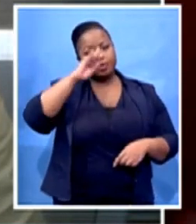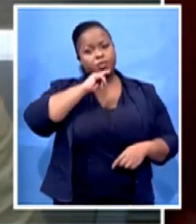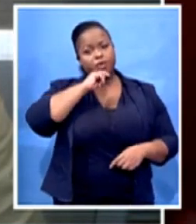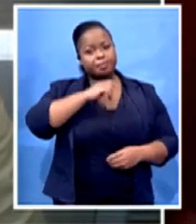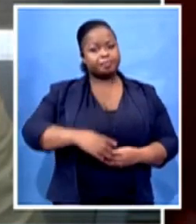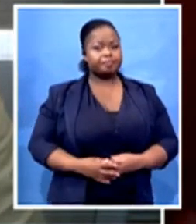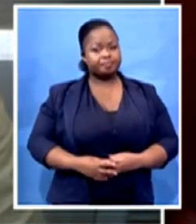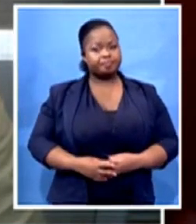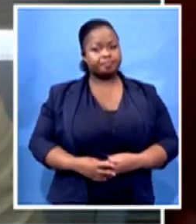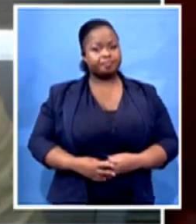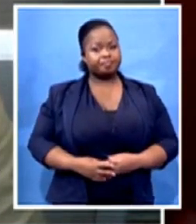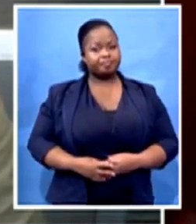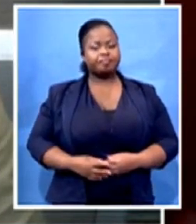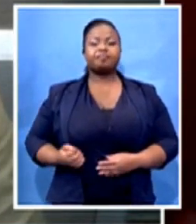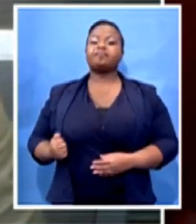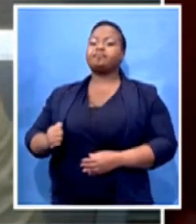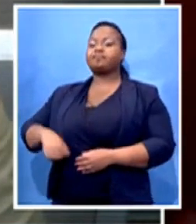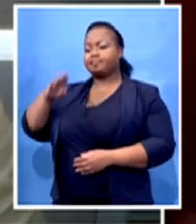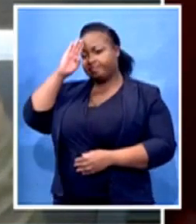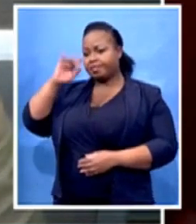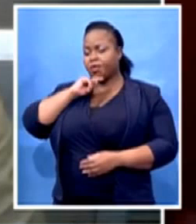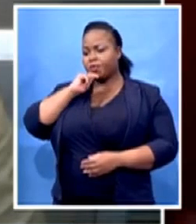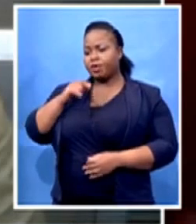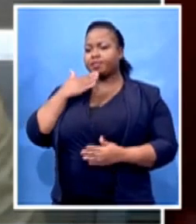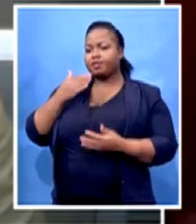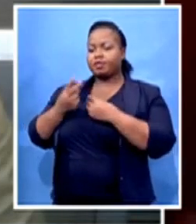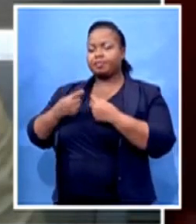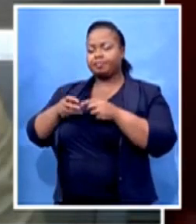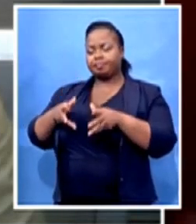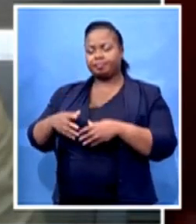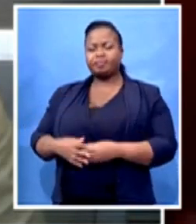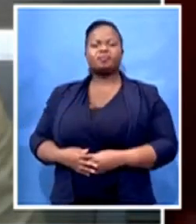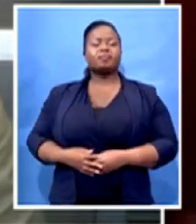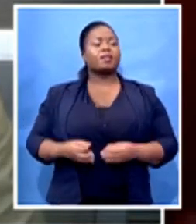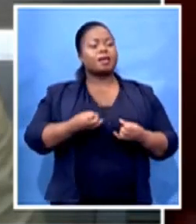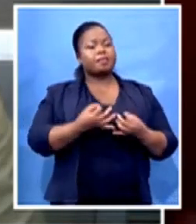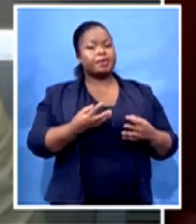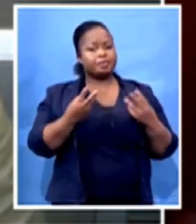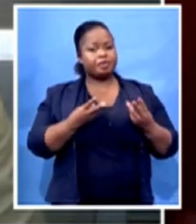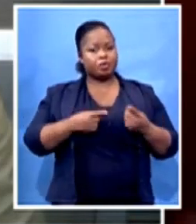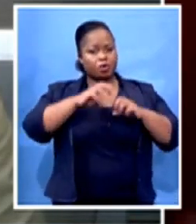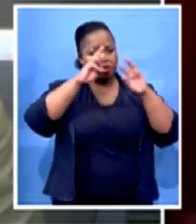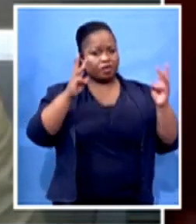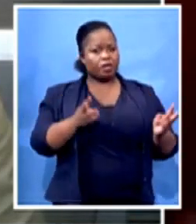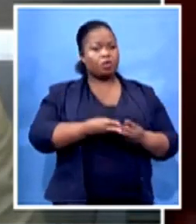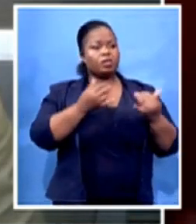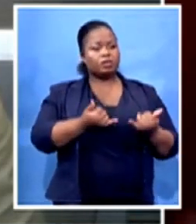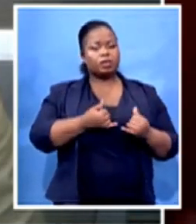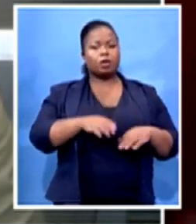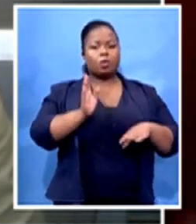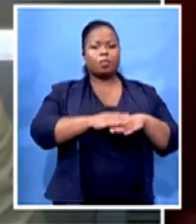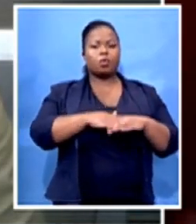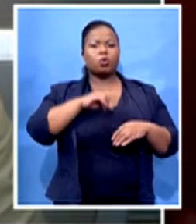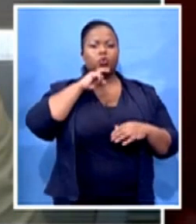morning. Thanks for having me. Look, many around the world, as you know, are increasingly using web conferences platforms because of